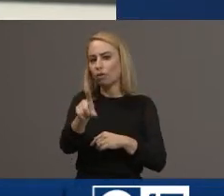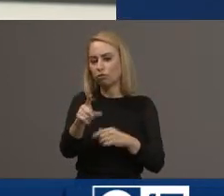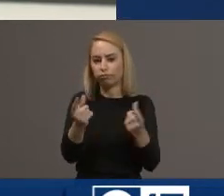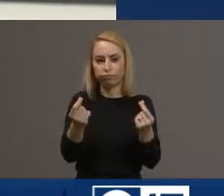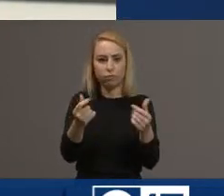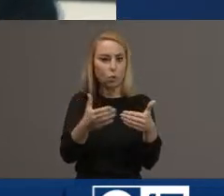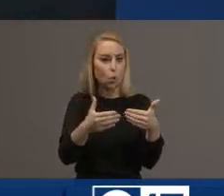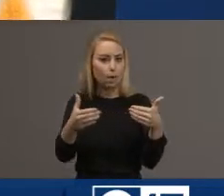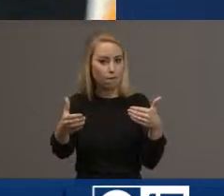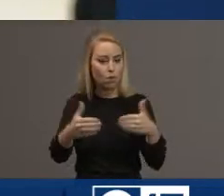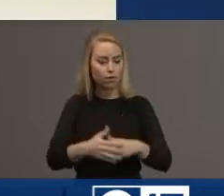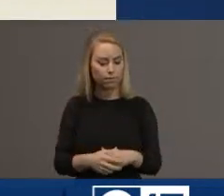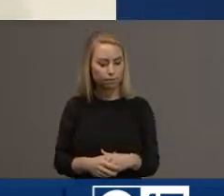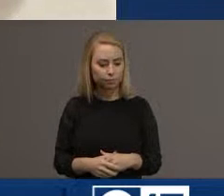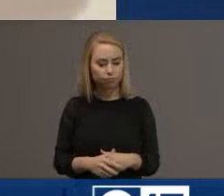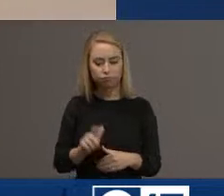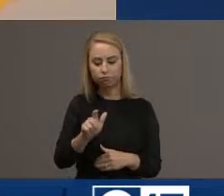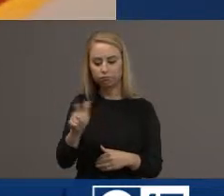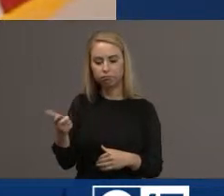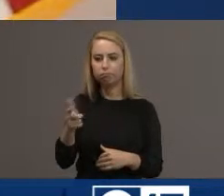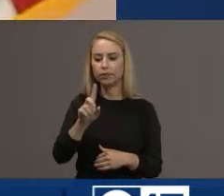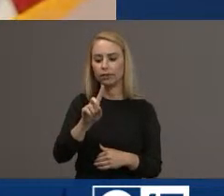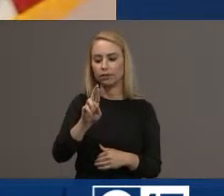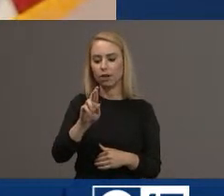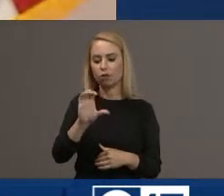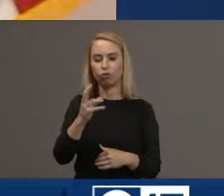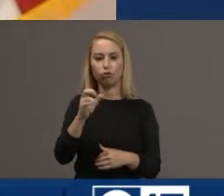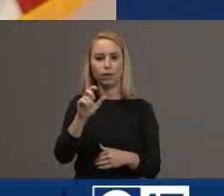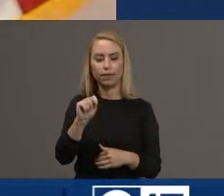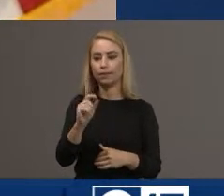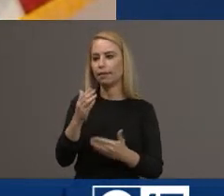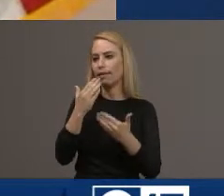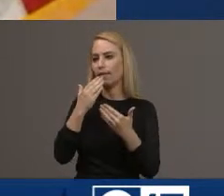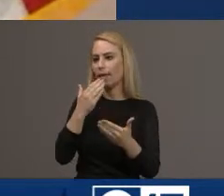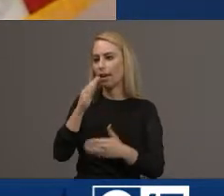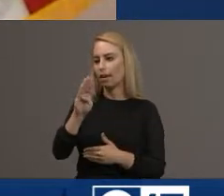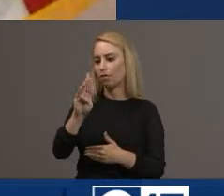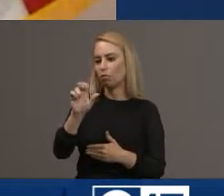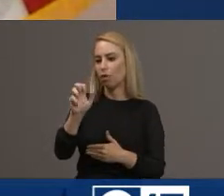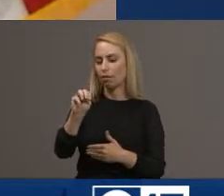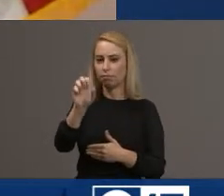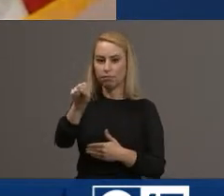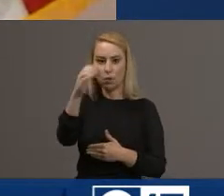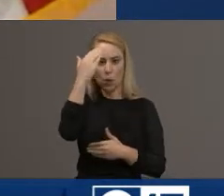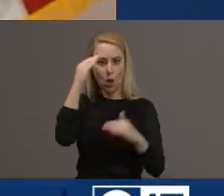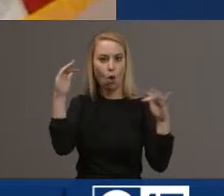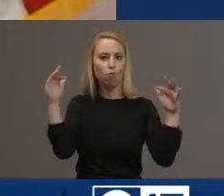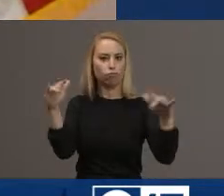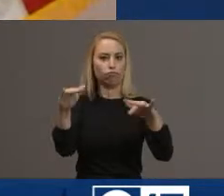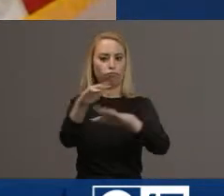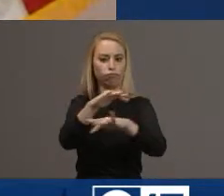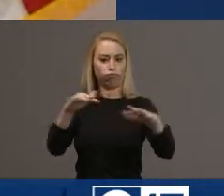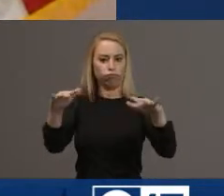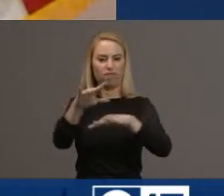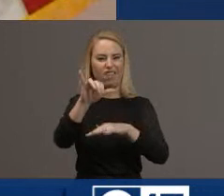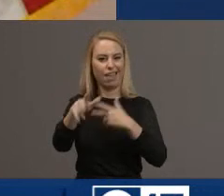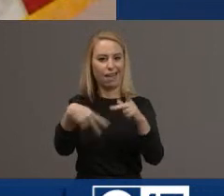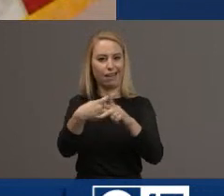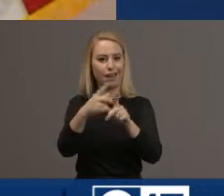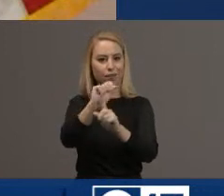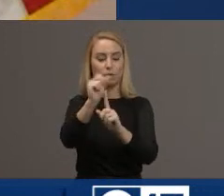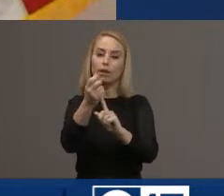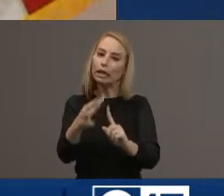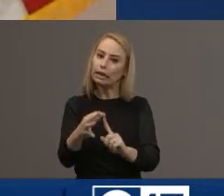going forward. Dr. Christ? So thanks, Bram. We do know that congregate settings, especially for